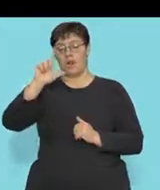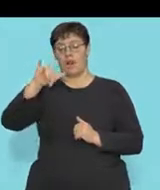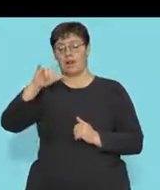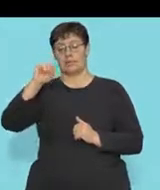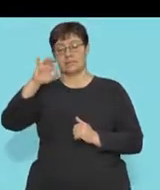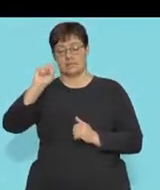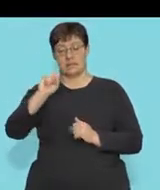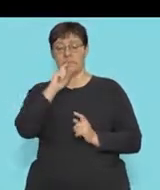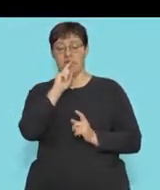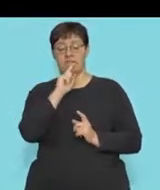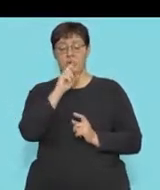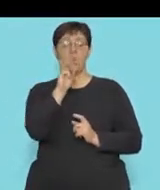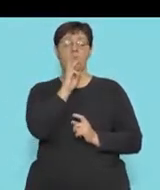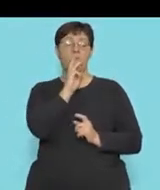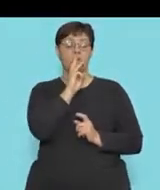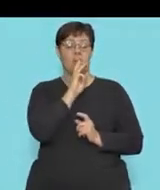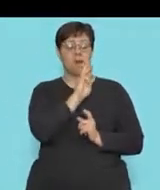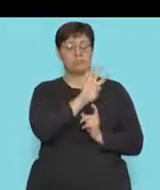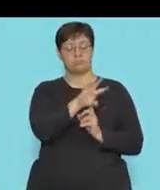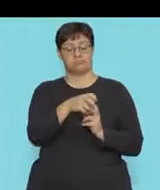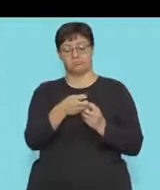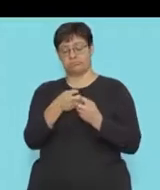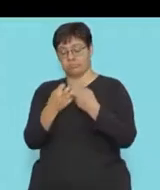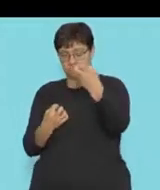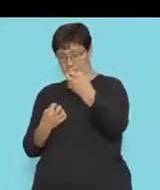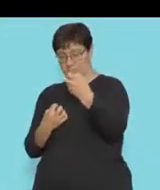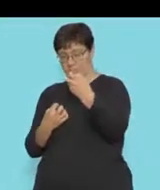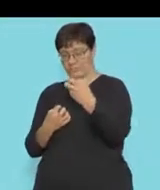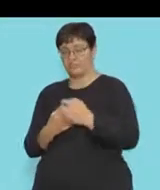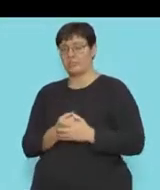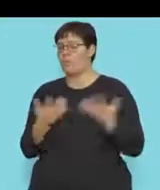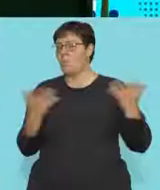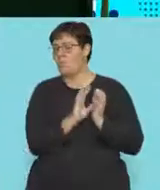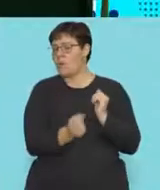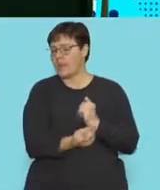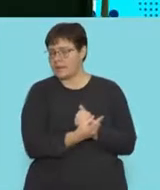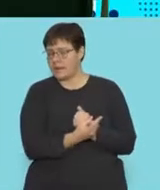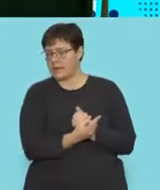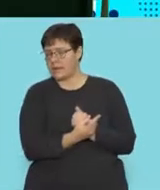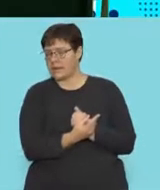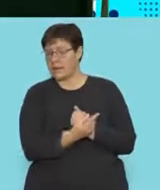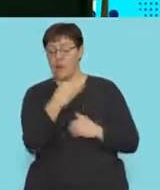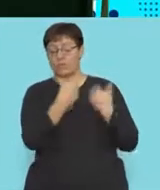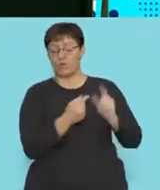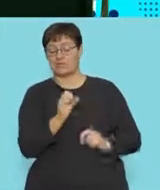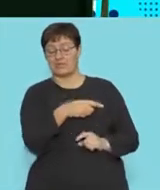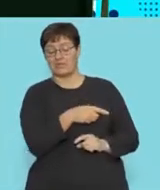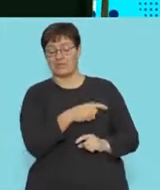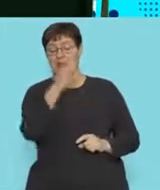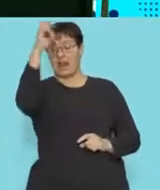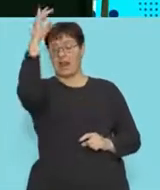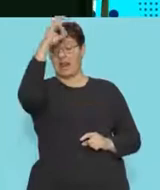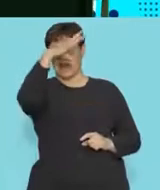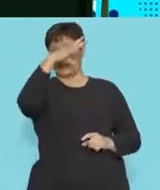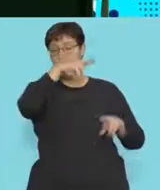into hydrogen and your oxygen molecules. So where did that happen? That happened in the first process, which is we call